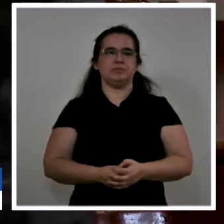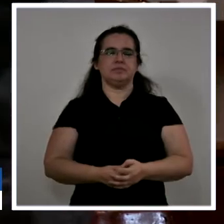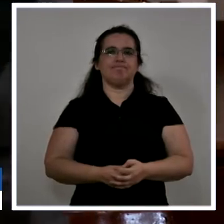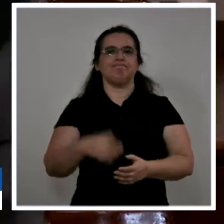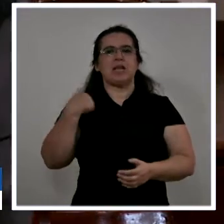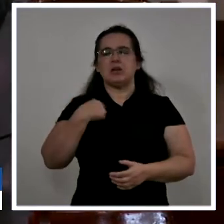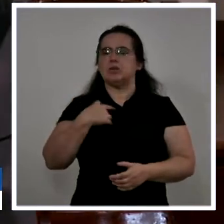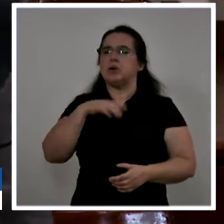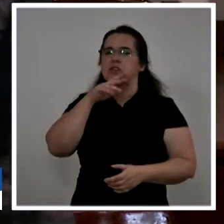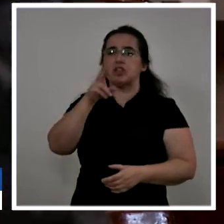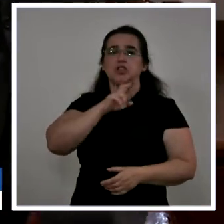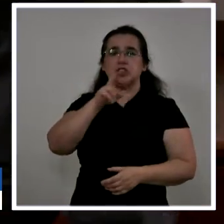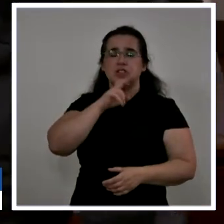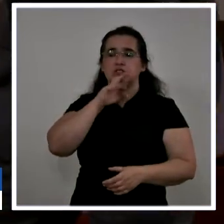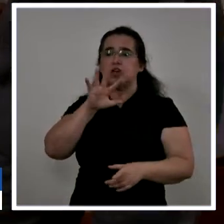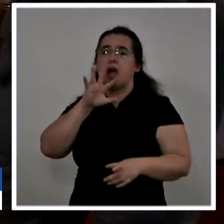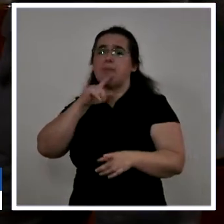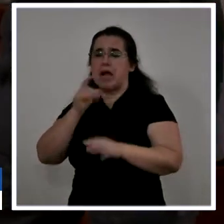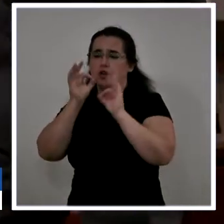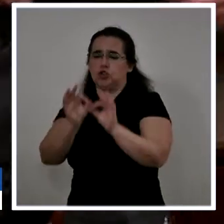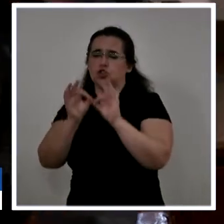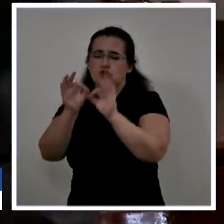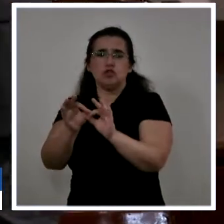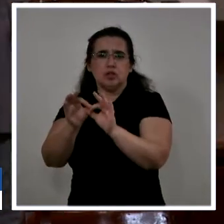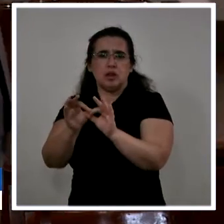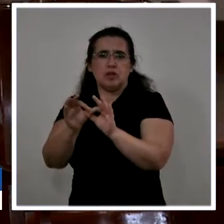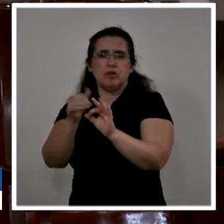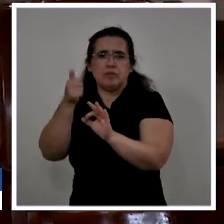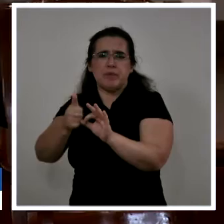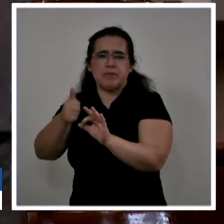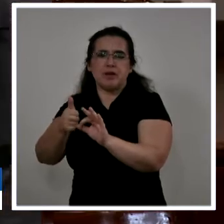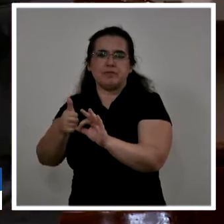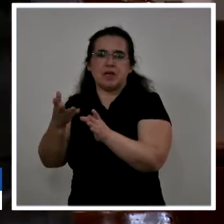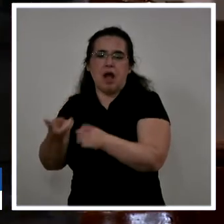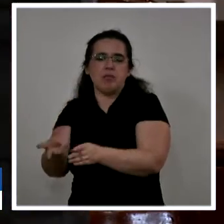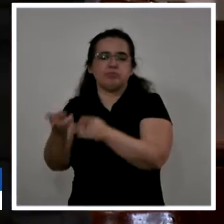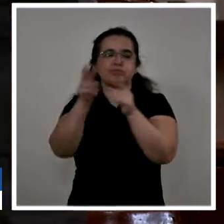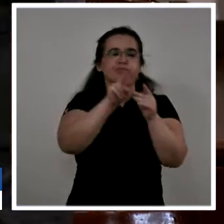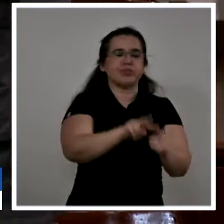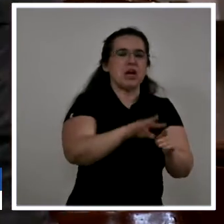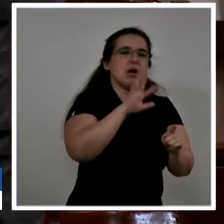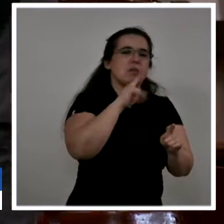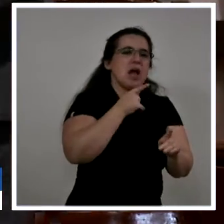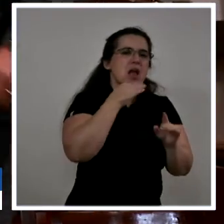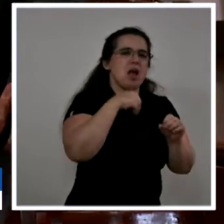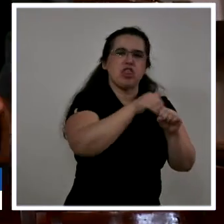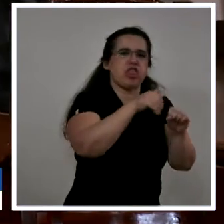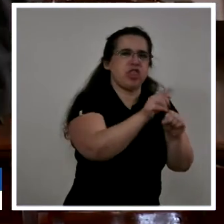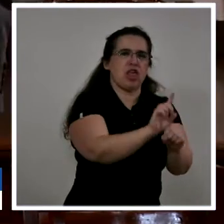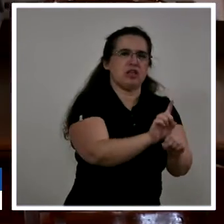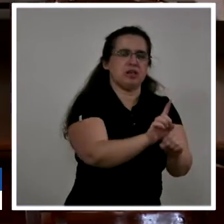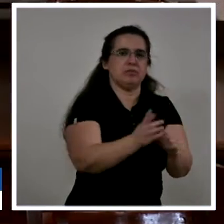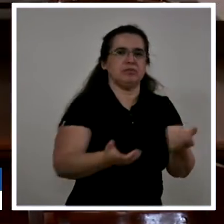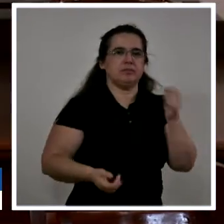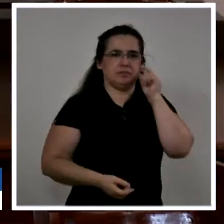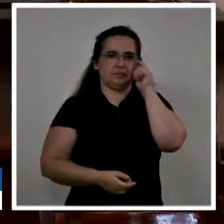que tal eu pegar nos ratinhos da mãe que cuidava muito deles e pô-lo junto com uma mãe que não faz isso aos ratinhos?